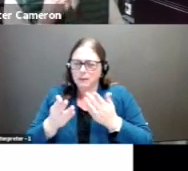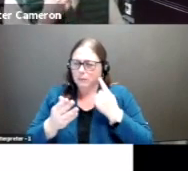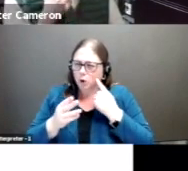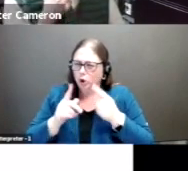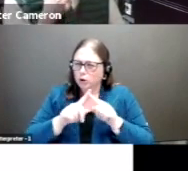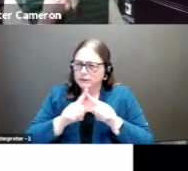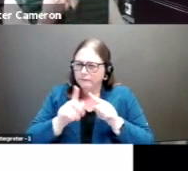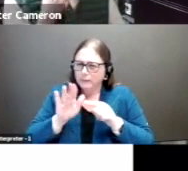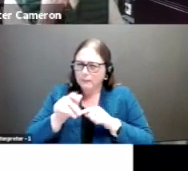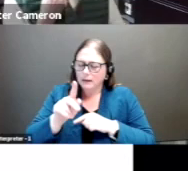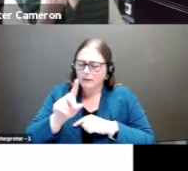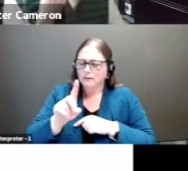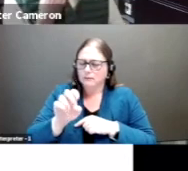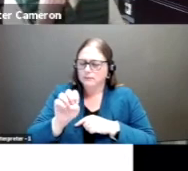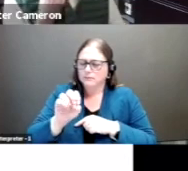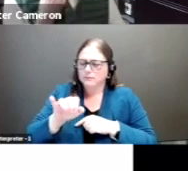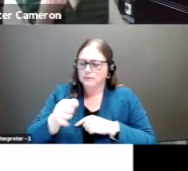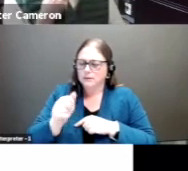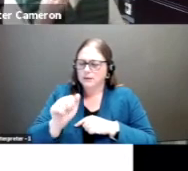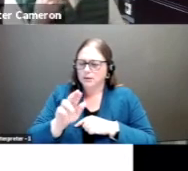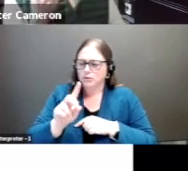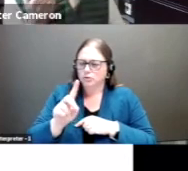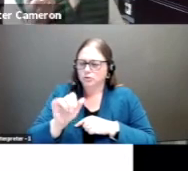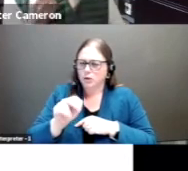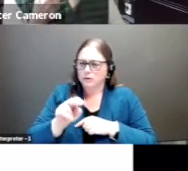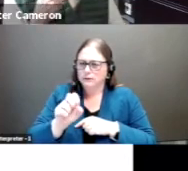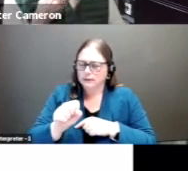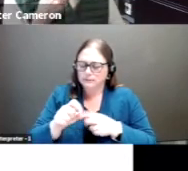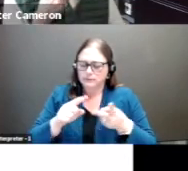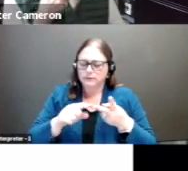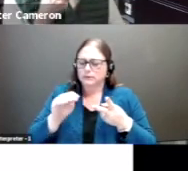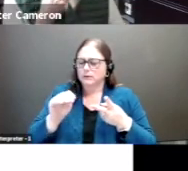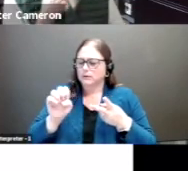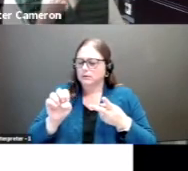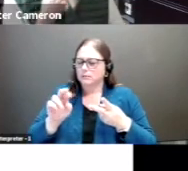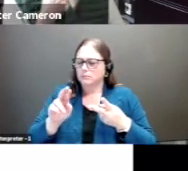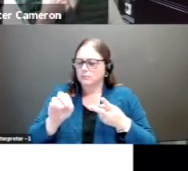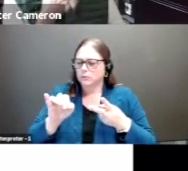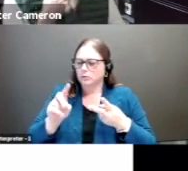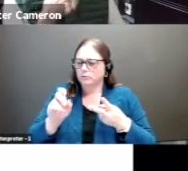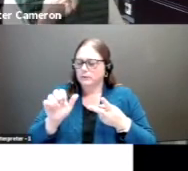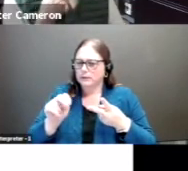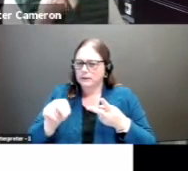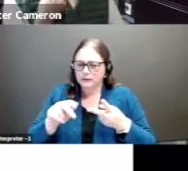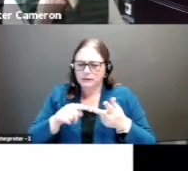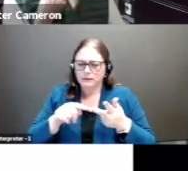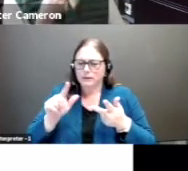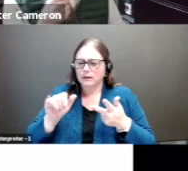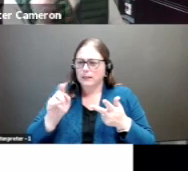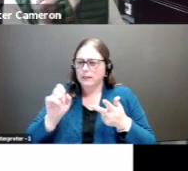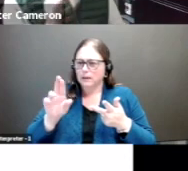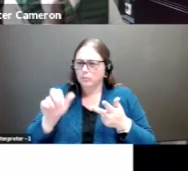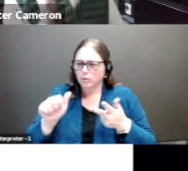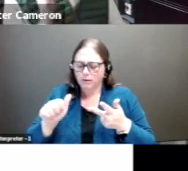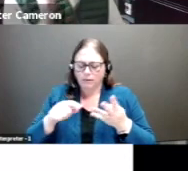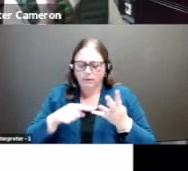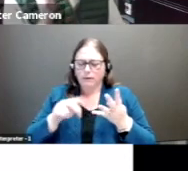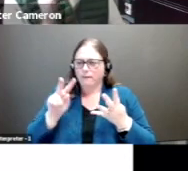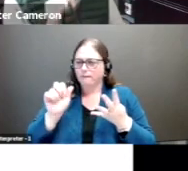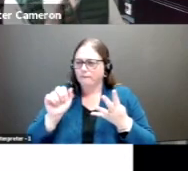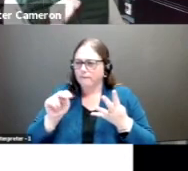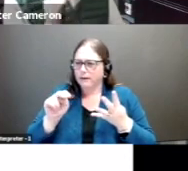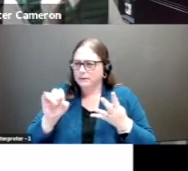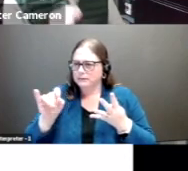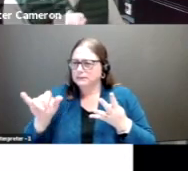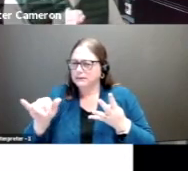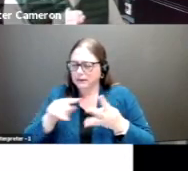Desjardins or Meridian. I mentioned Libro earlier too, Van City. They do and